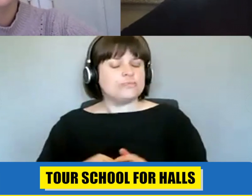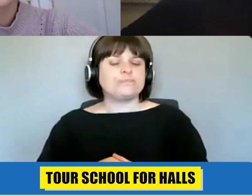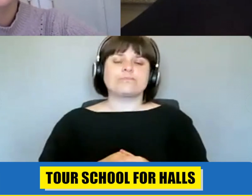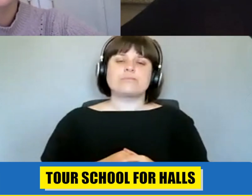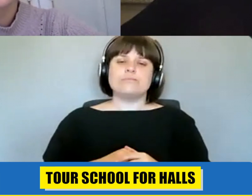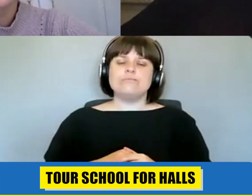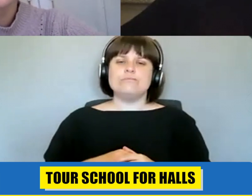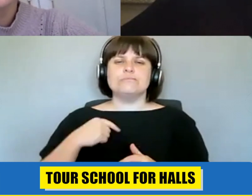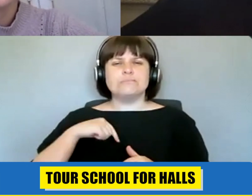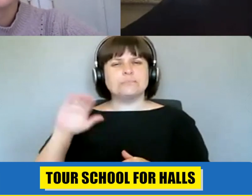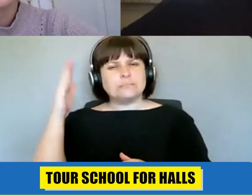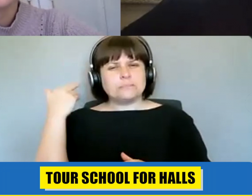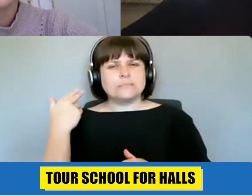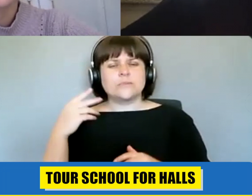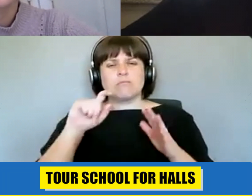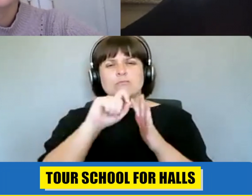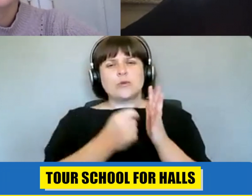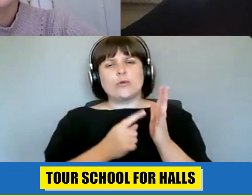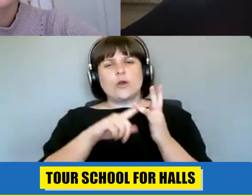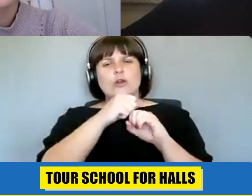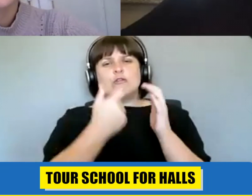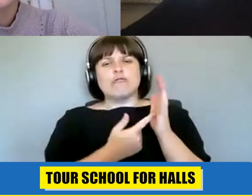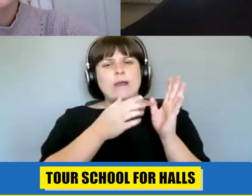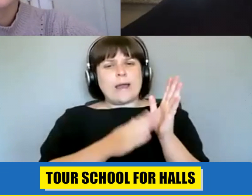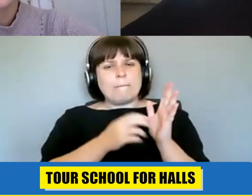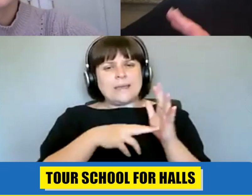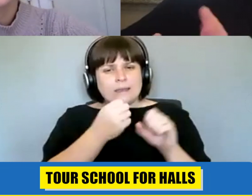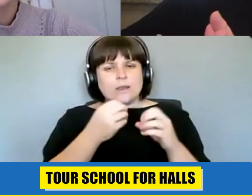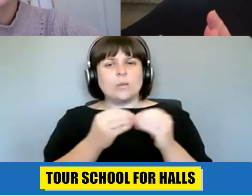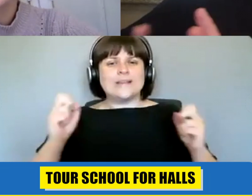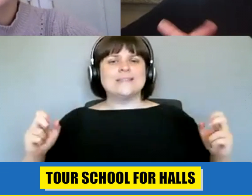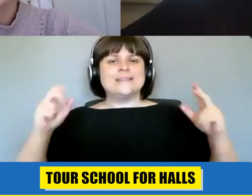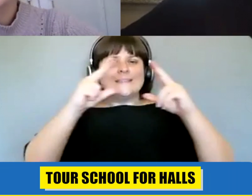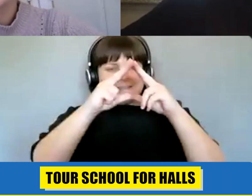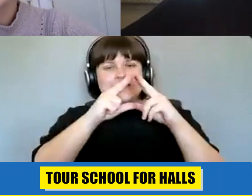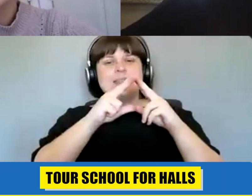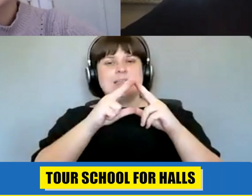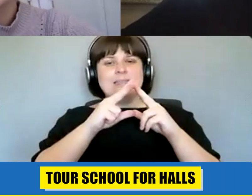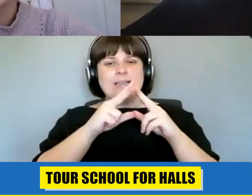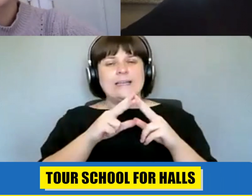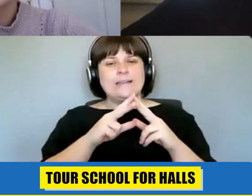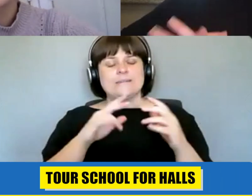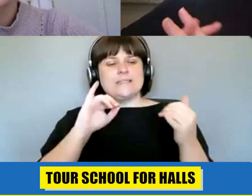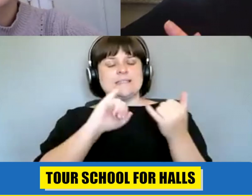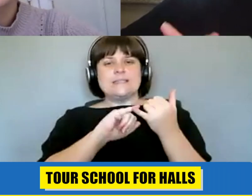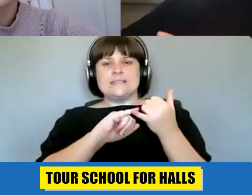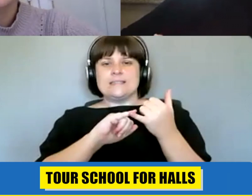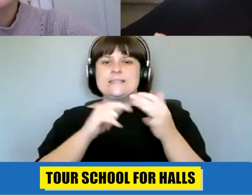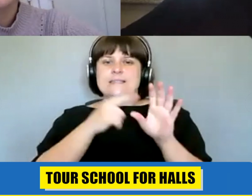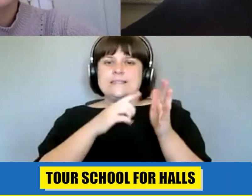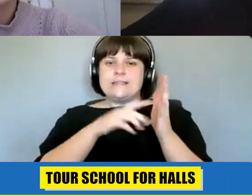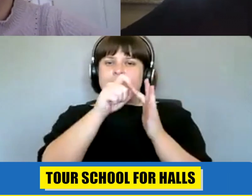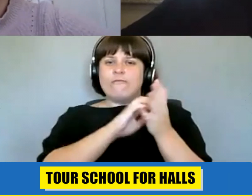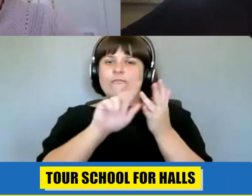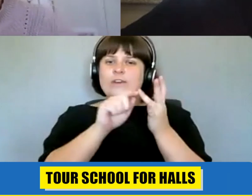little bit of programming. When I was with the Sydney Symphony, we did an alternative kind of more popular series. And that was the first time I ever really